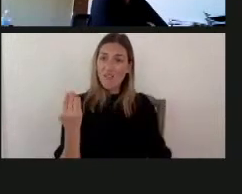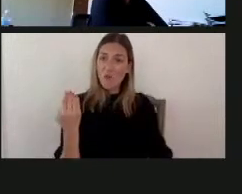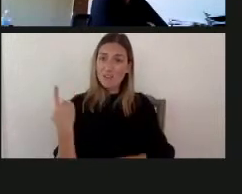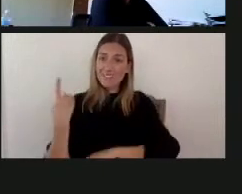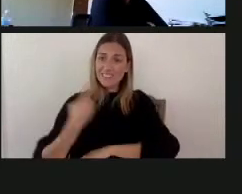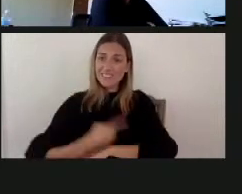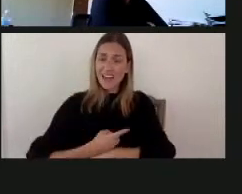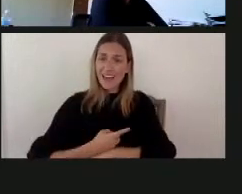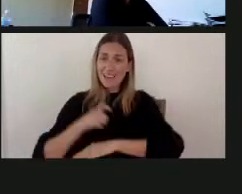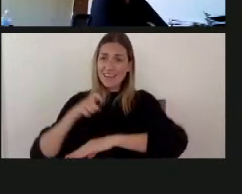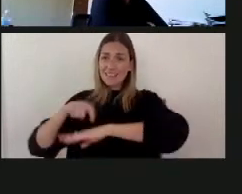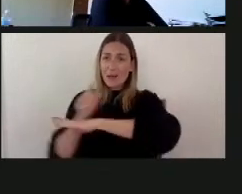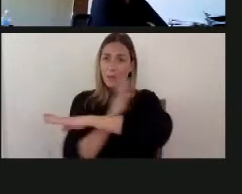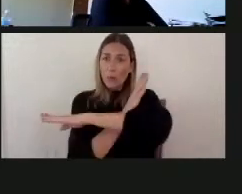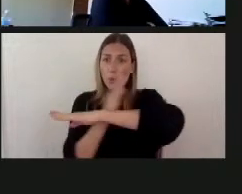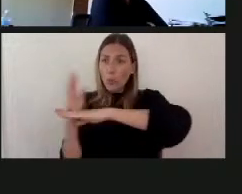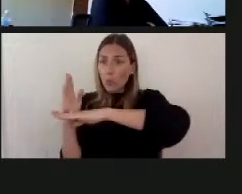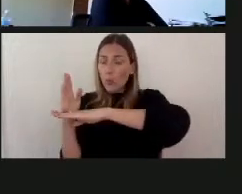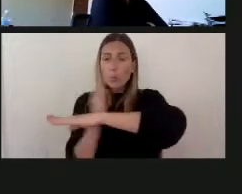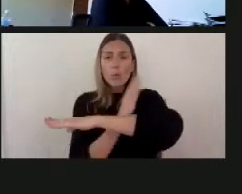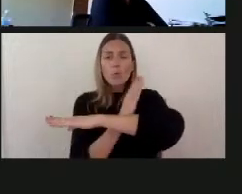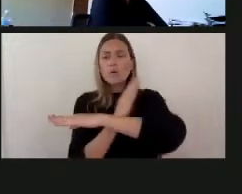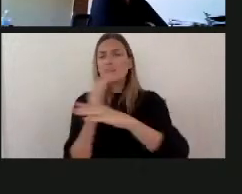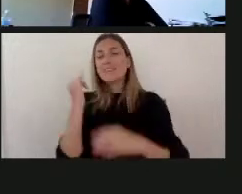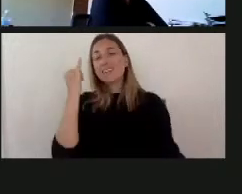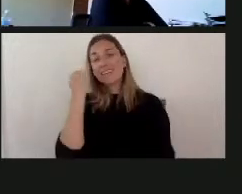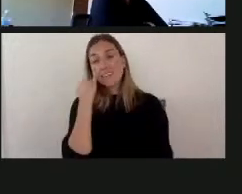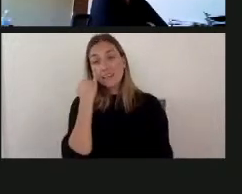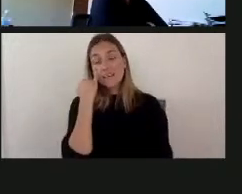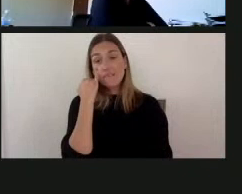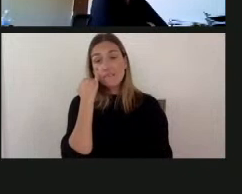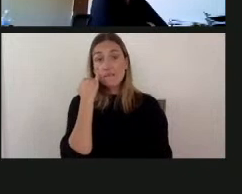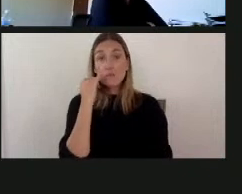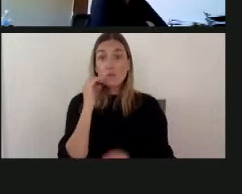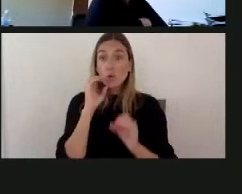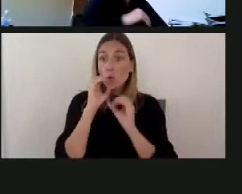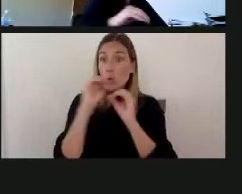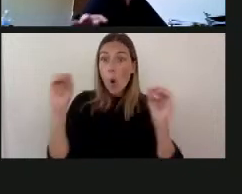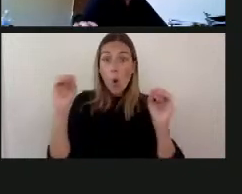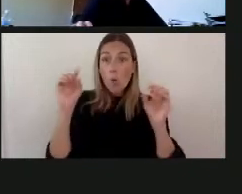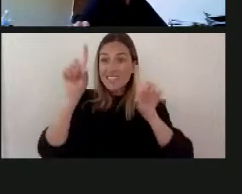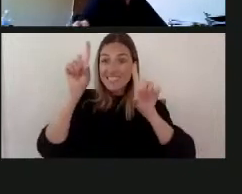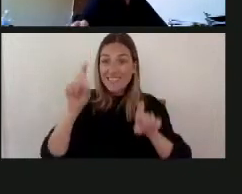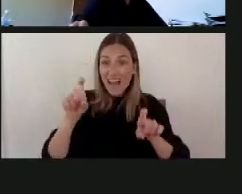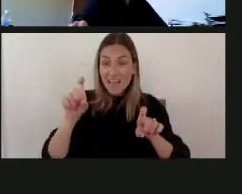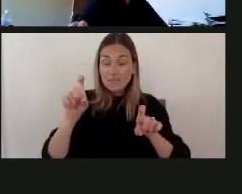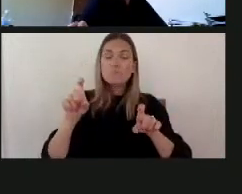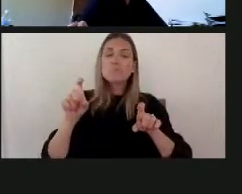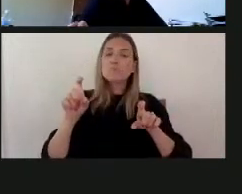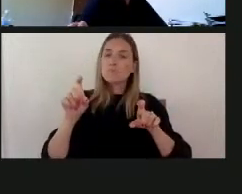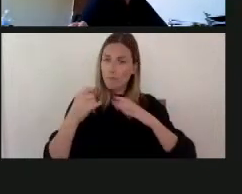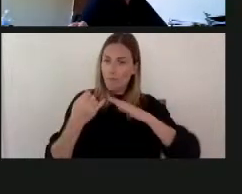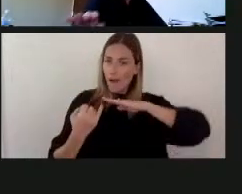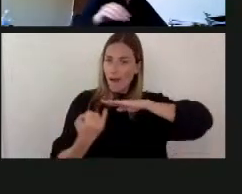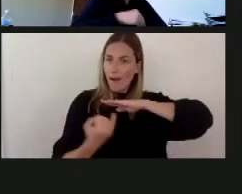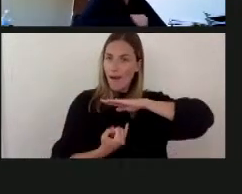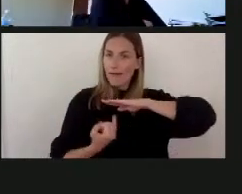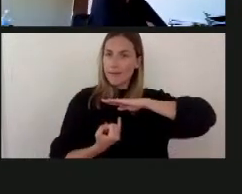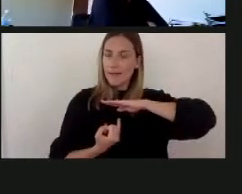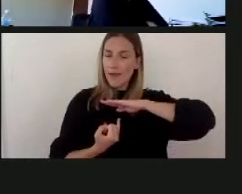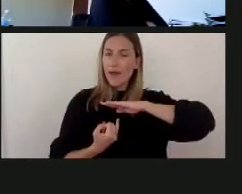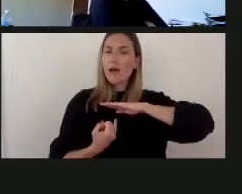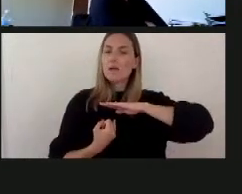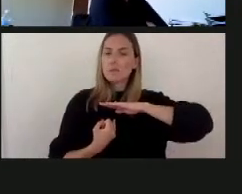or 2 school weeks, if there is not a test and they quarantine, then that guidance has